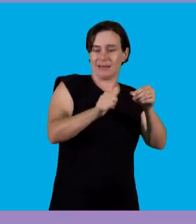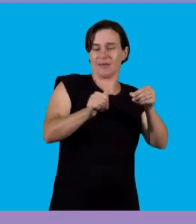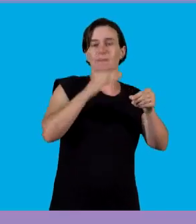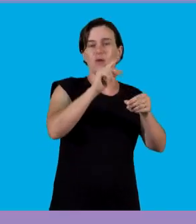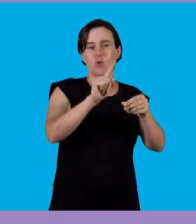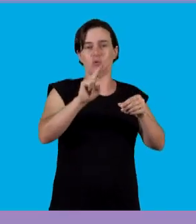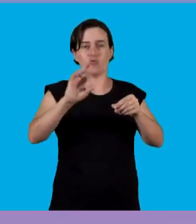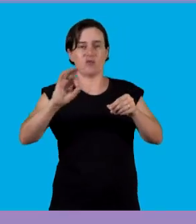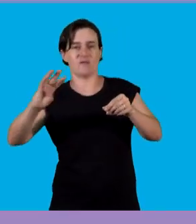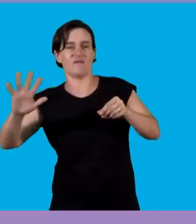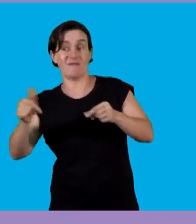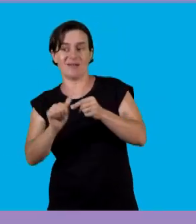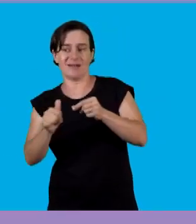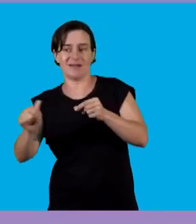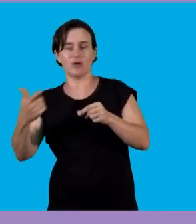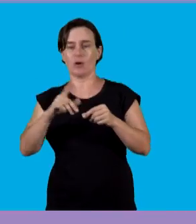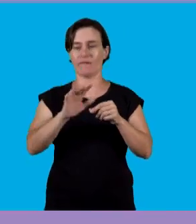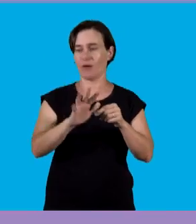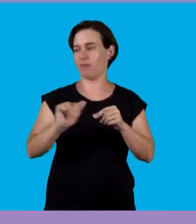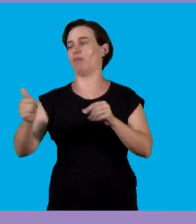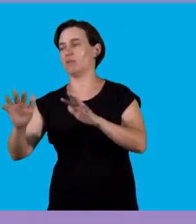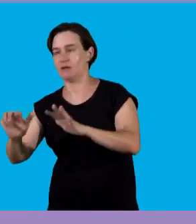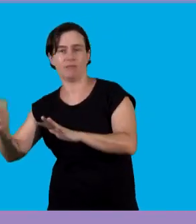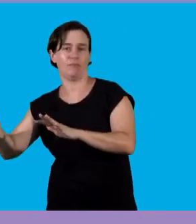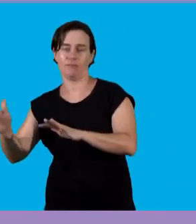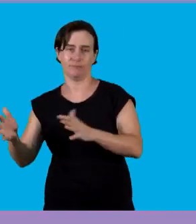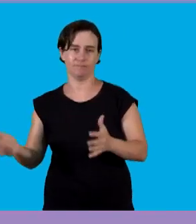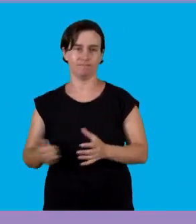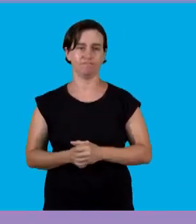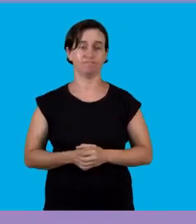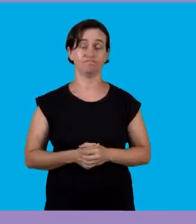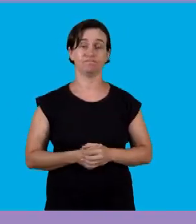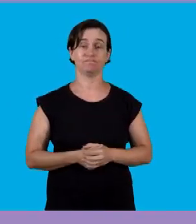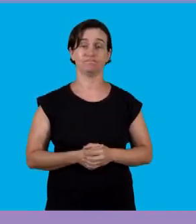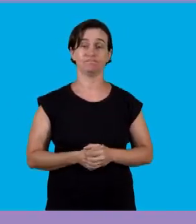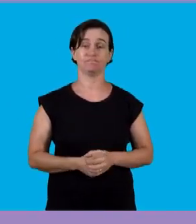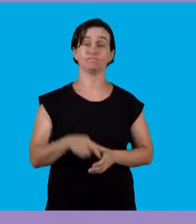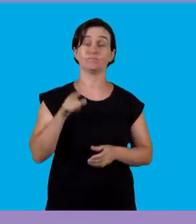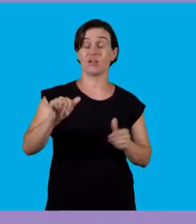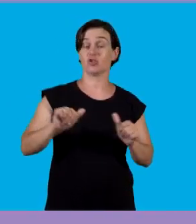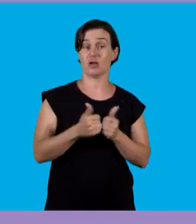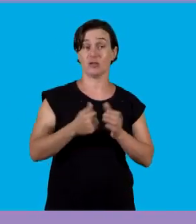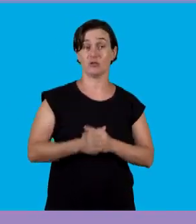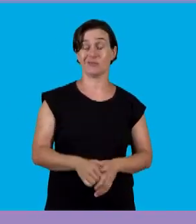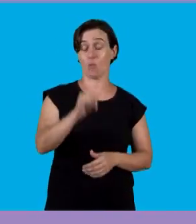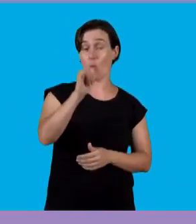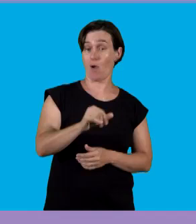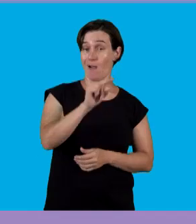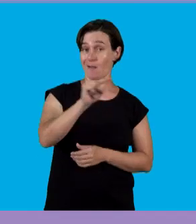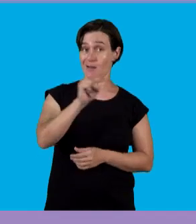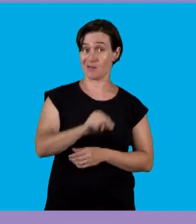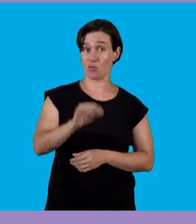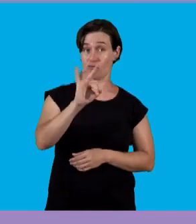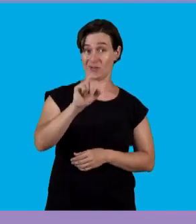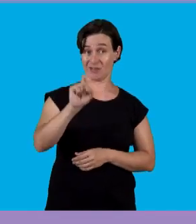a nice challenge. So given the equation y is equals to 3x squared plus